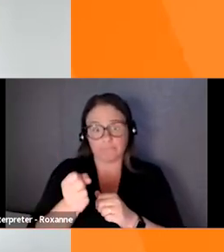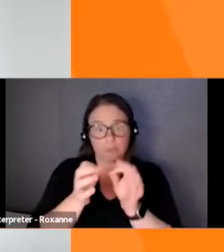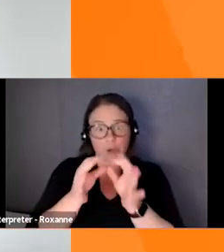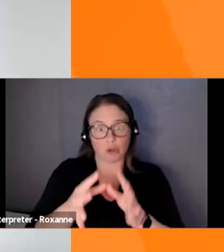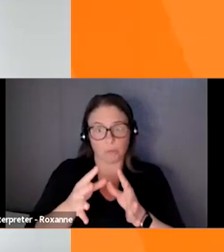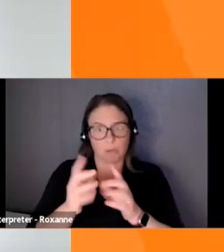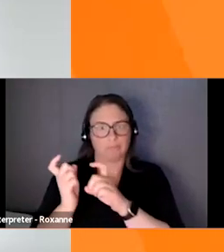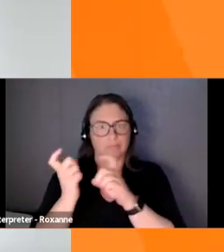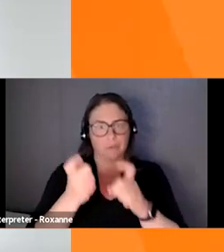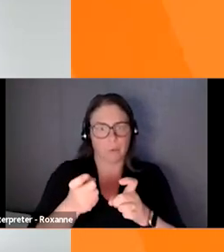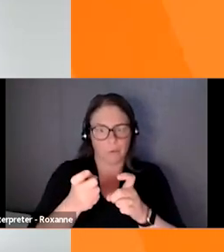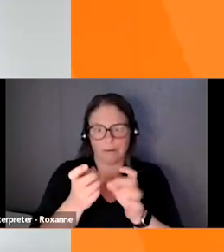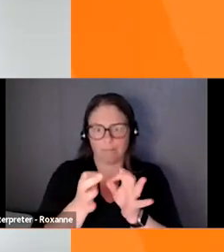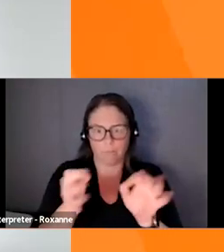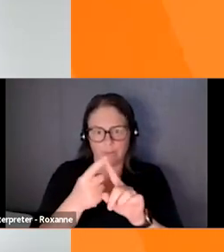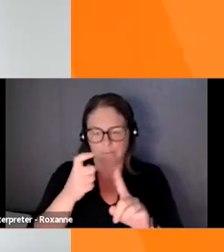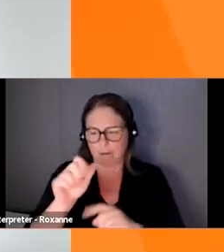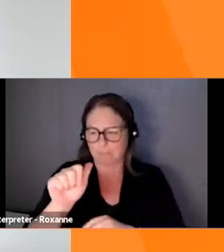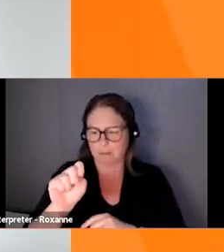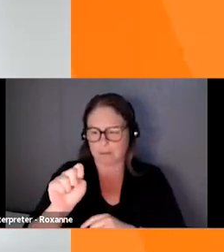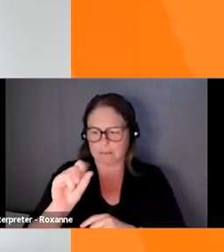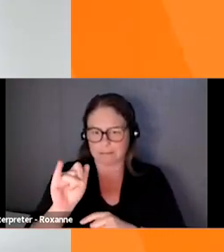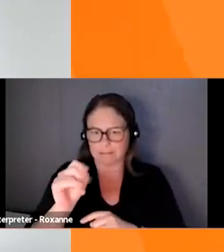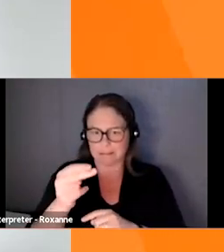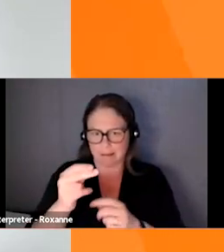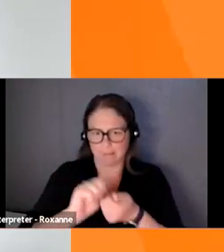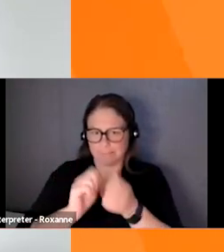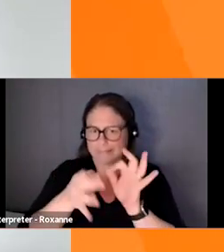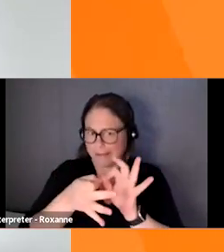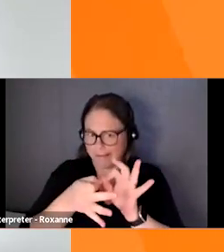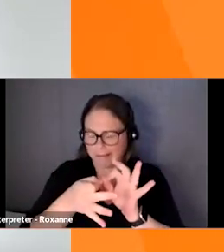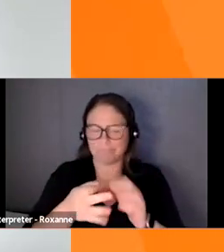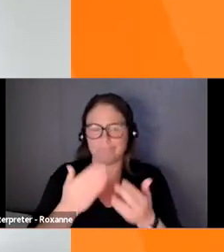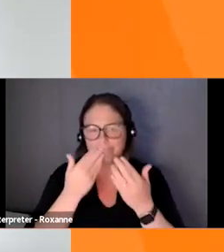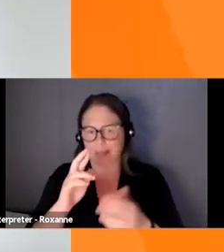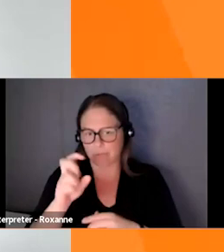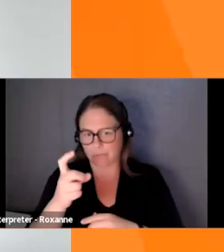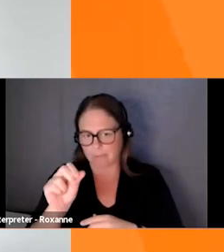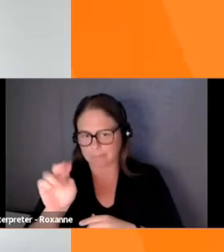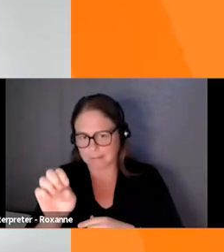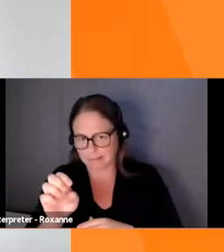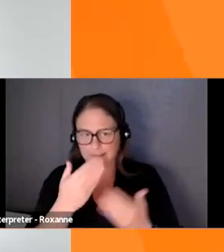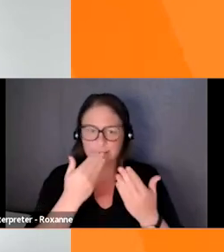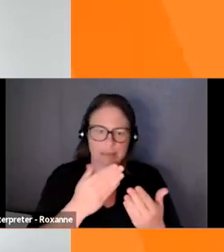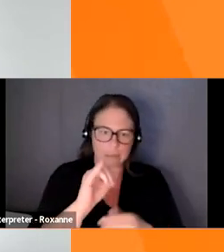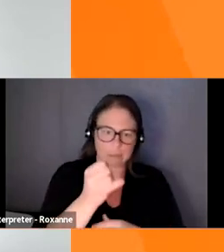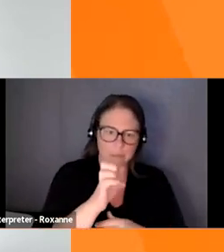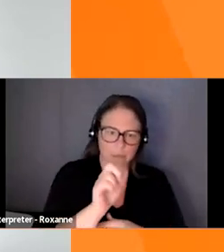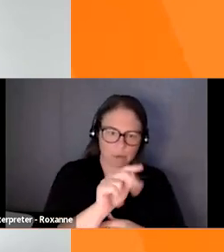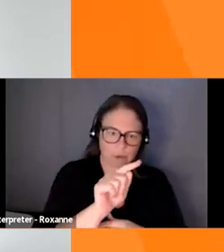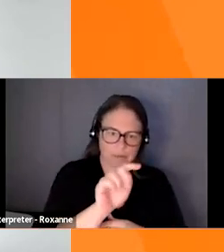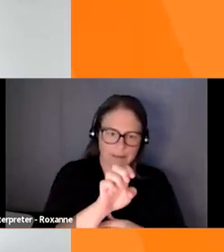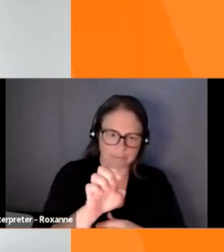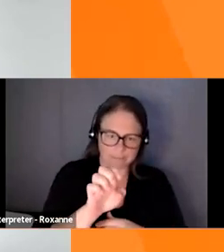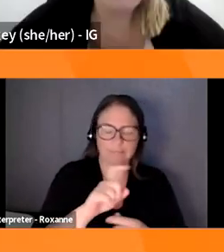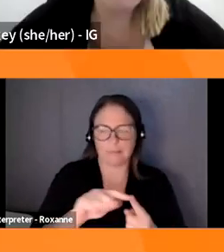by Asign. So hi to Roxanne and to Jeanette. Thank you both for joining us today. And of course, thank you to